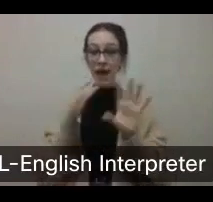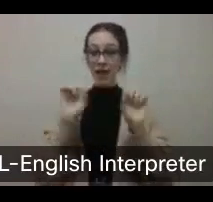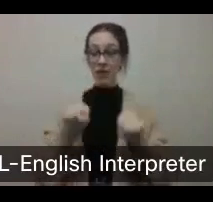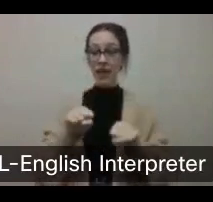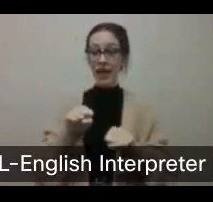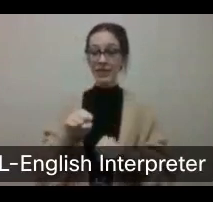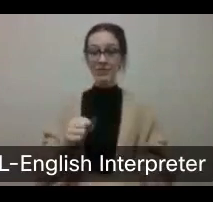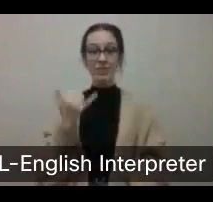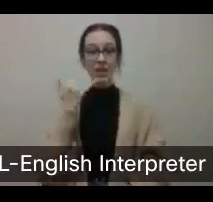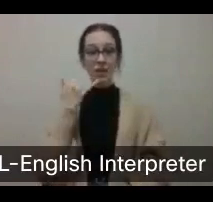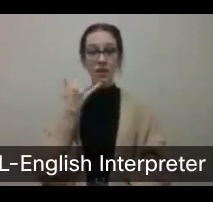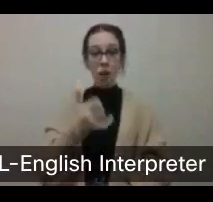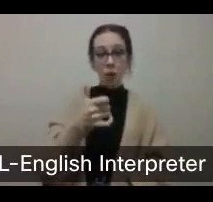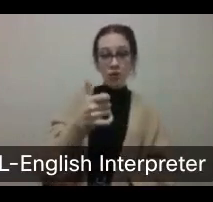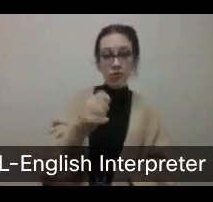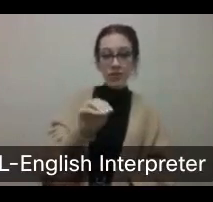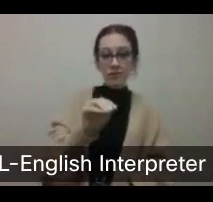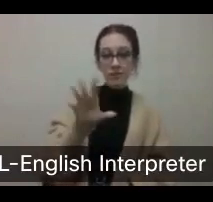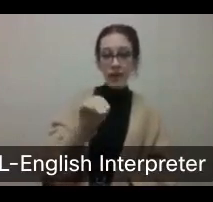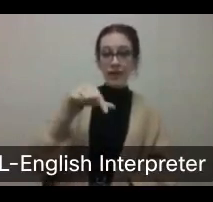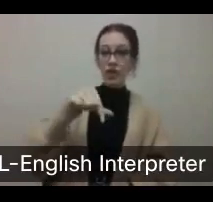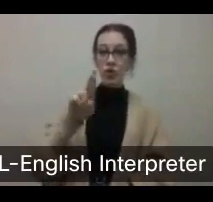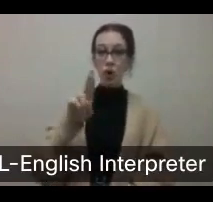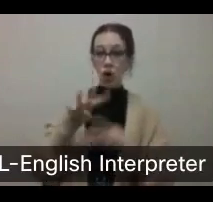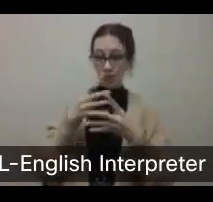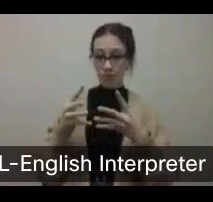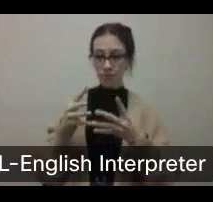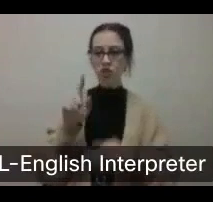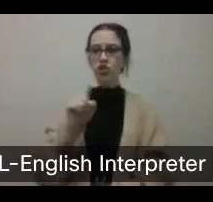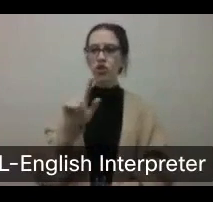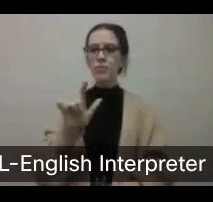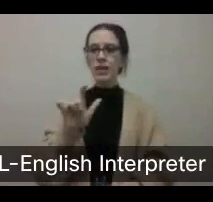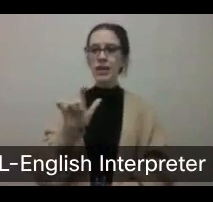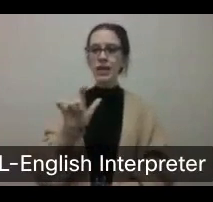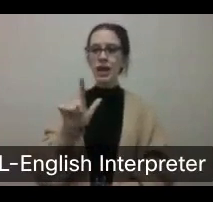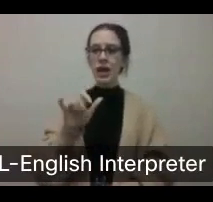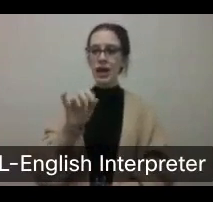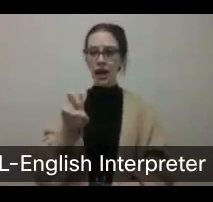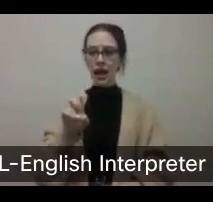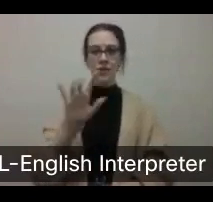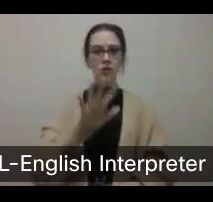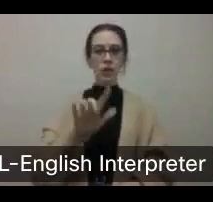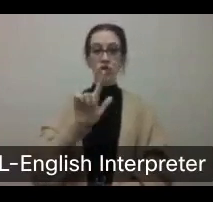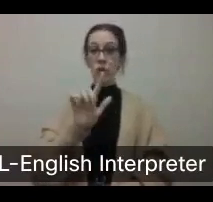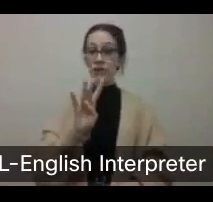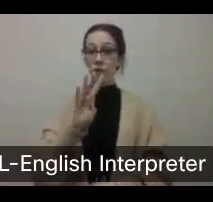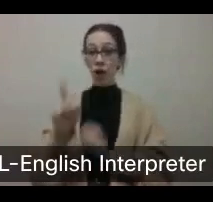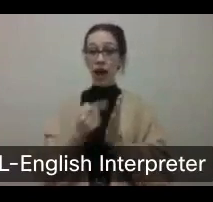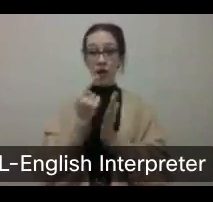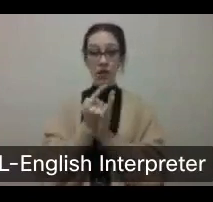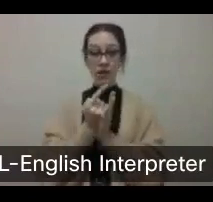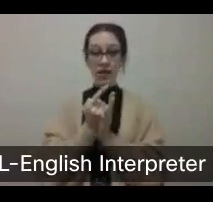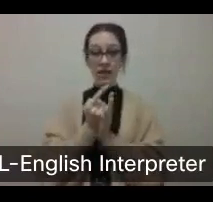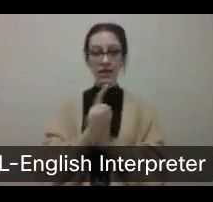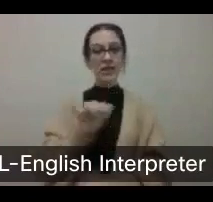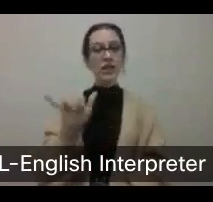the QR code there if you're able to. This link should be live for the next 24 hours or so. I'm also going to put a link into the